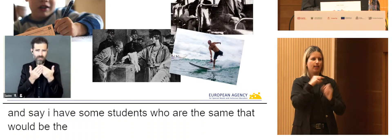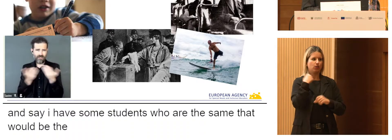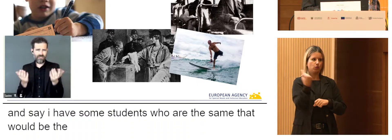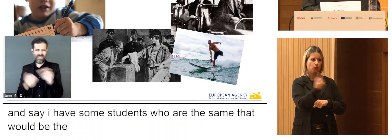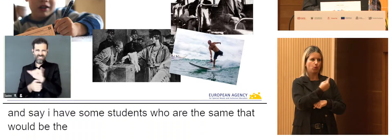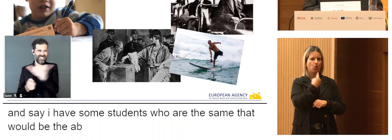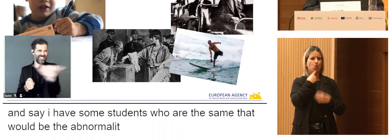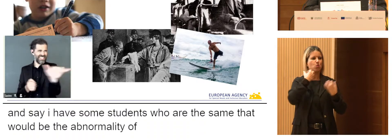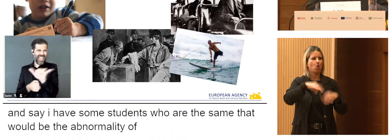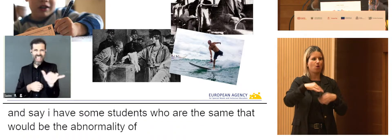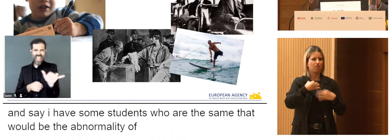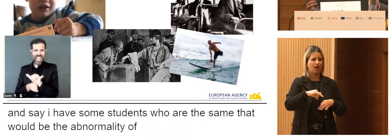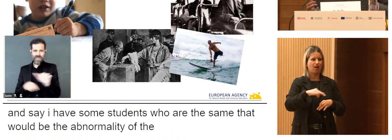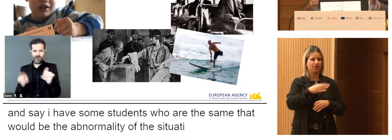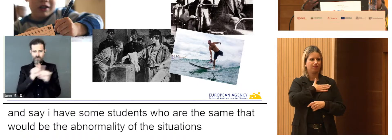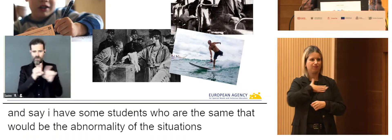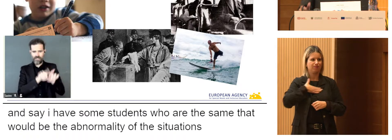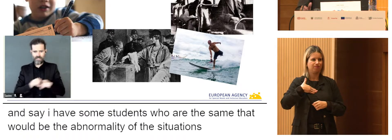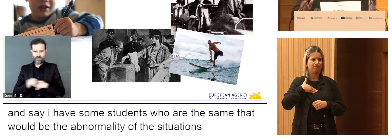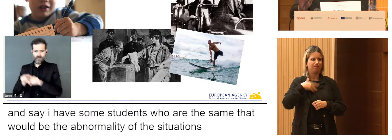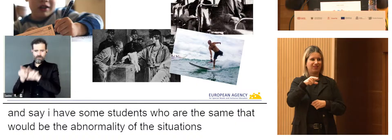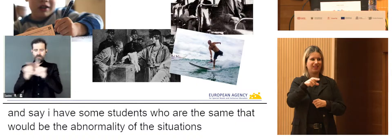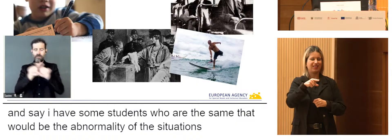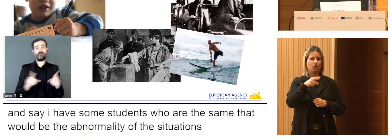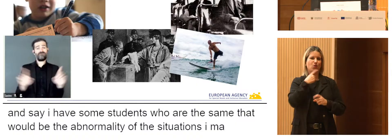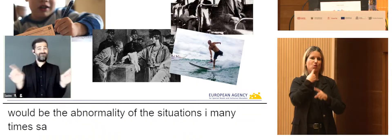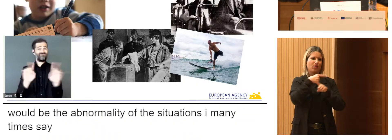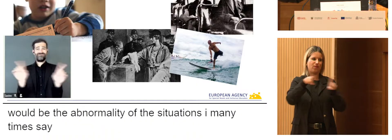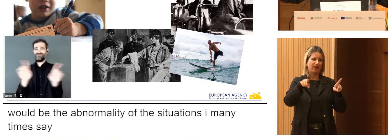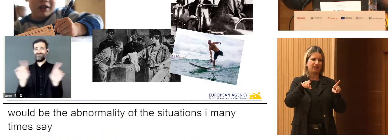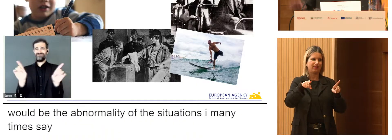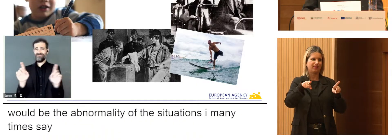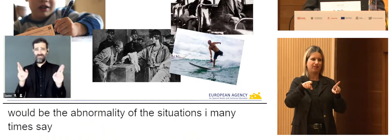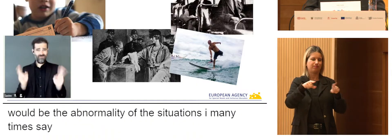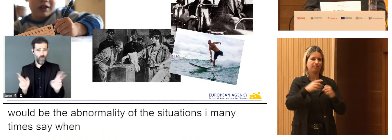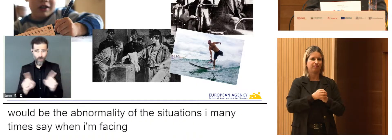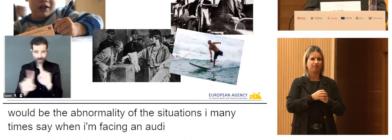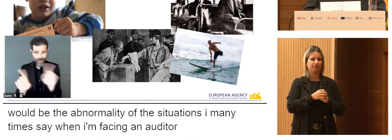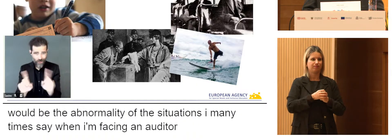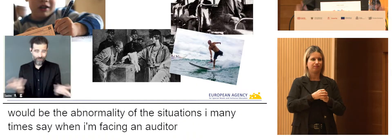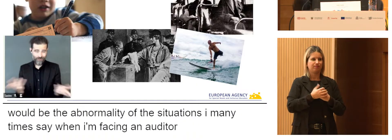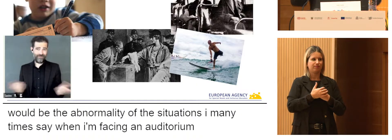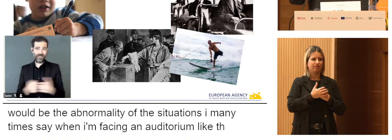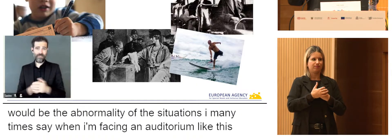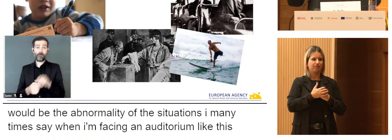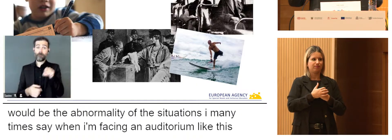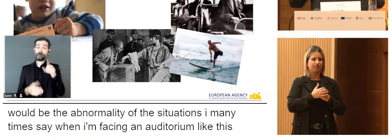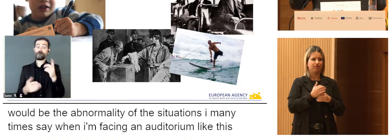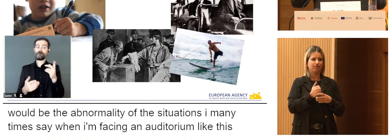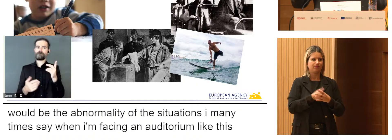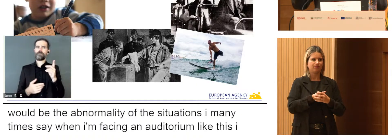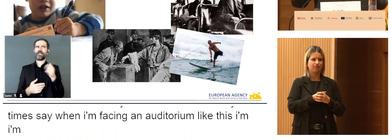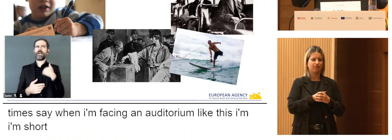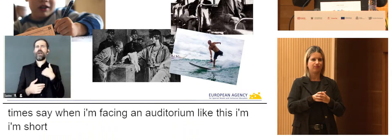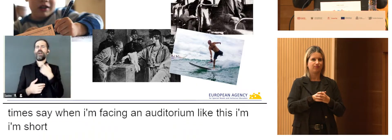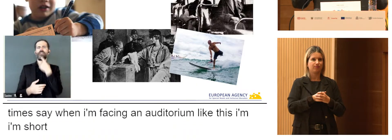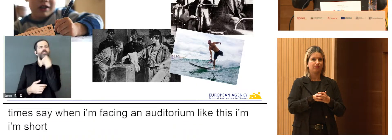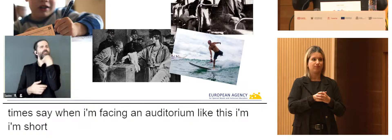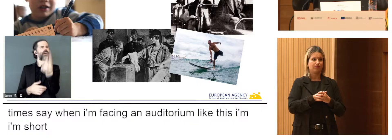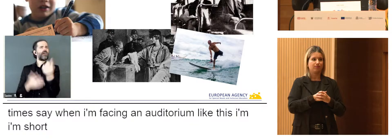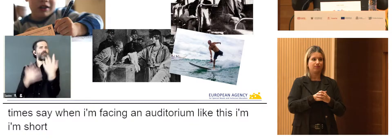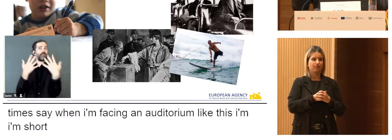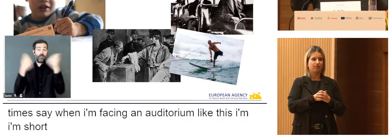of the situations. I many times say, when I'm facing an auditorium like this, I'm short-sighted.